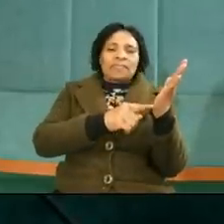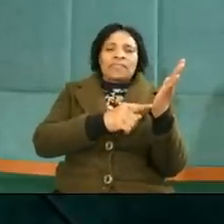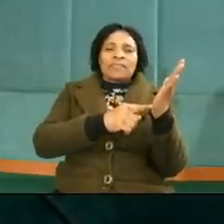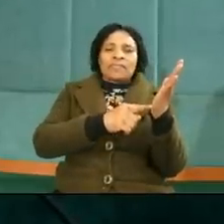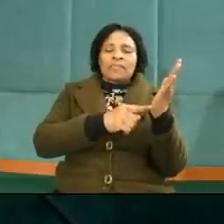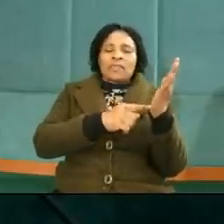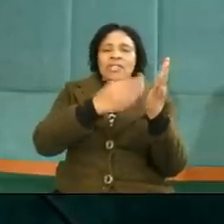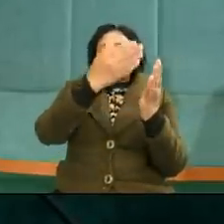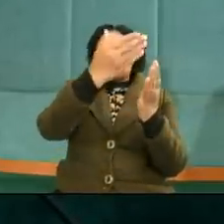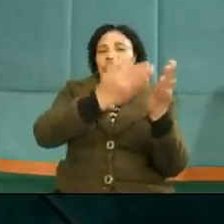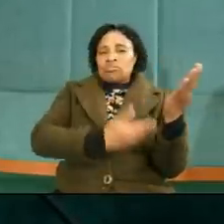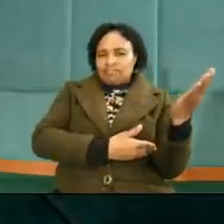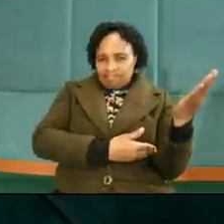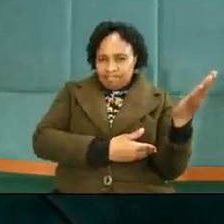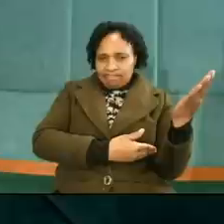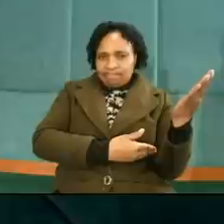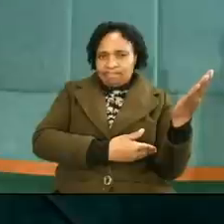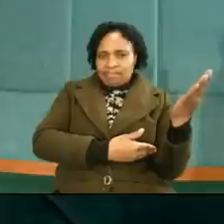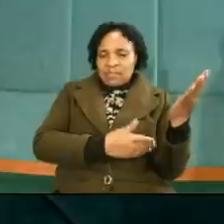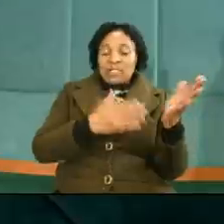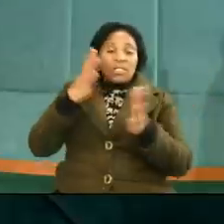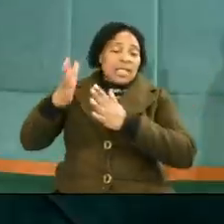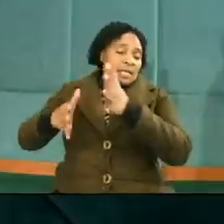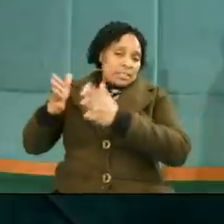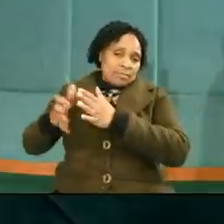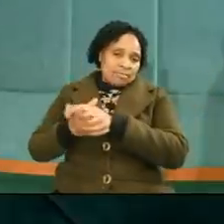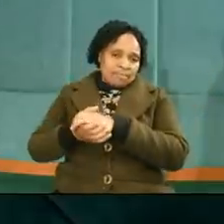a shopping list of signs.